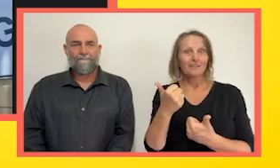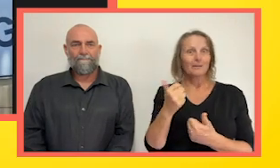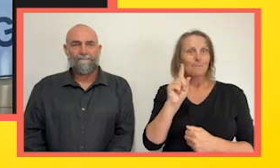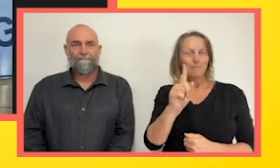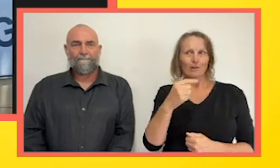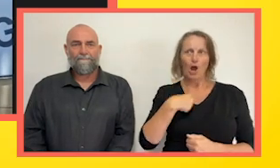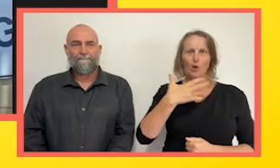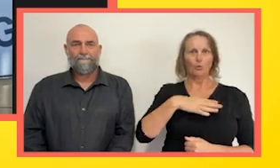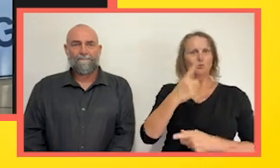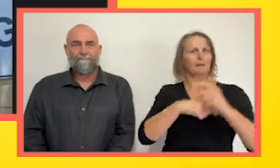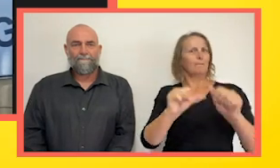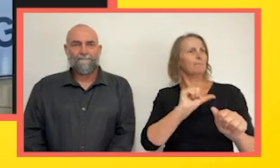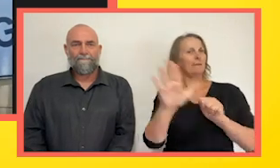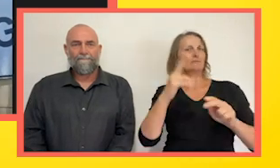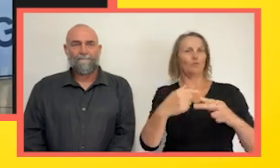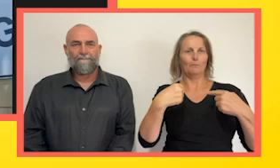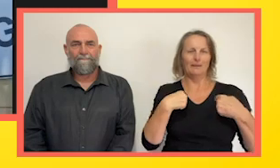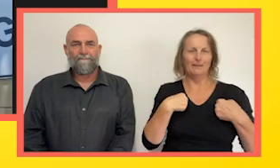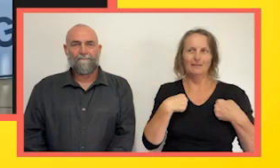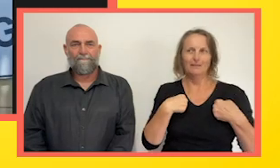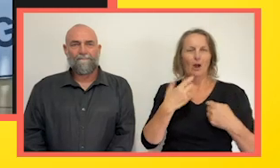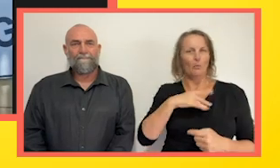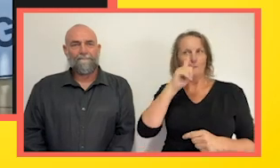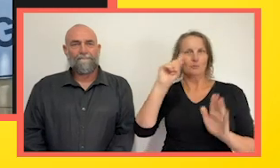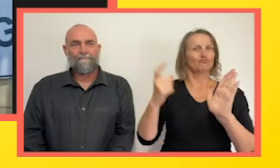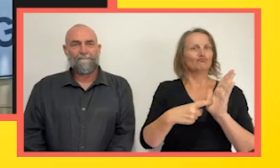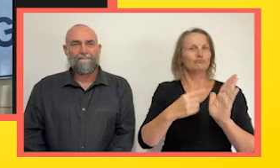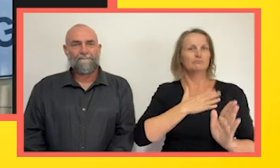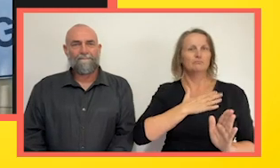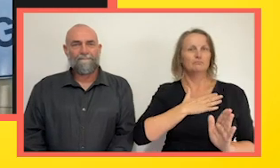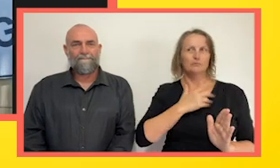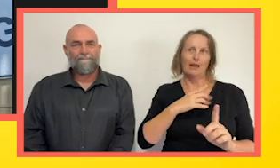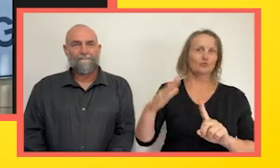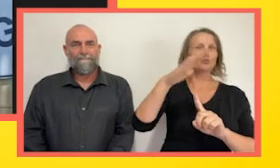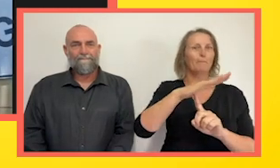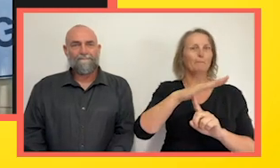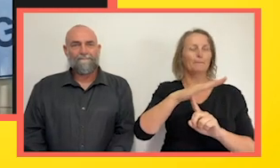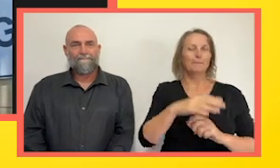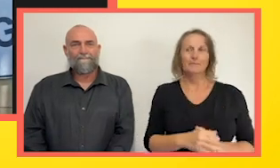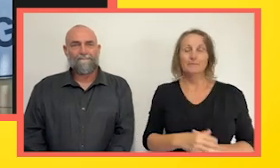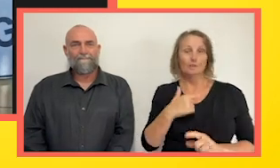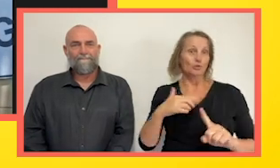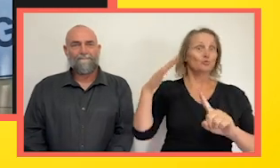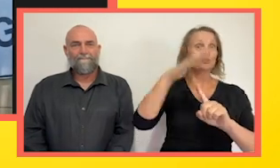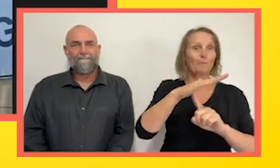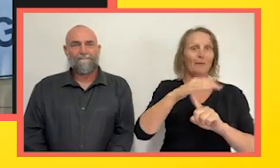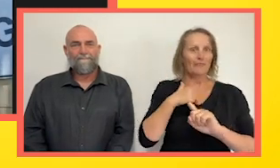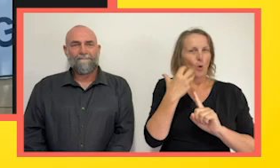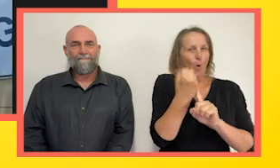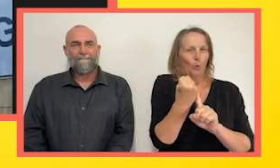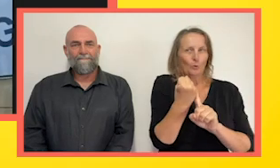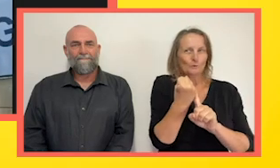But above that was to try and get to that top spot and not just get there, but to hold on to it and kind